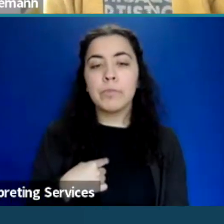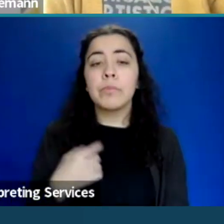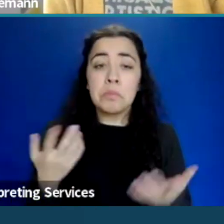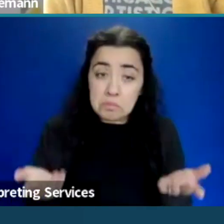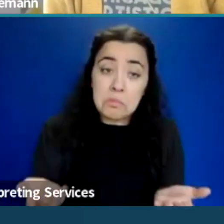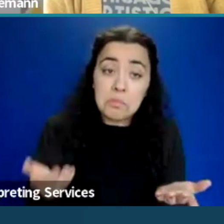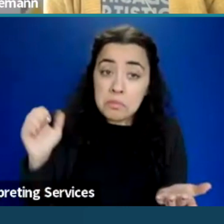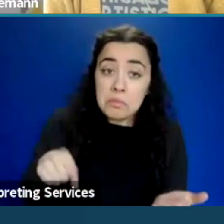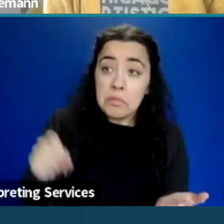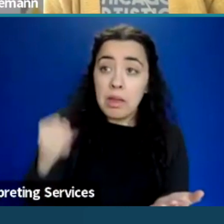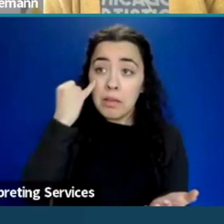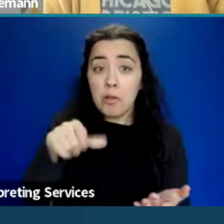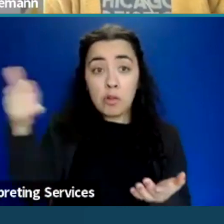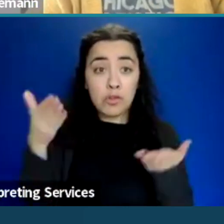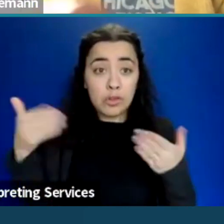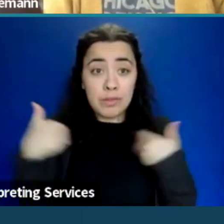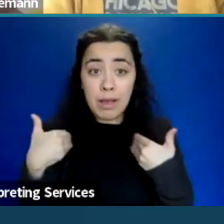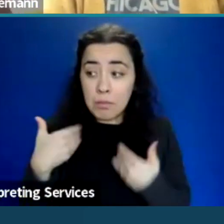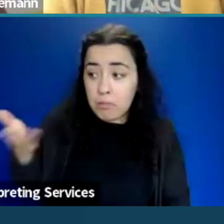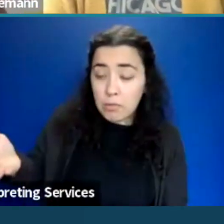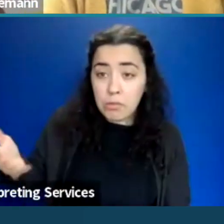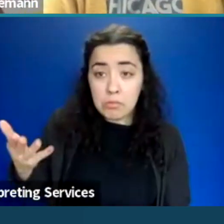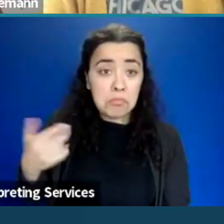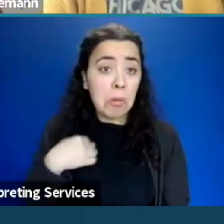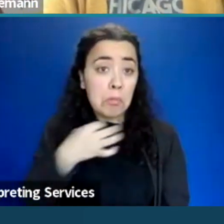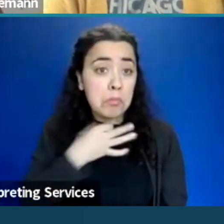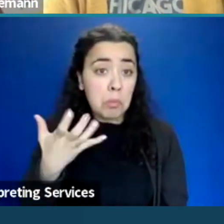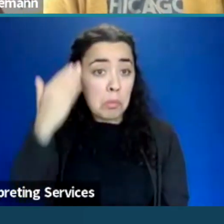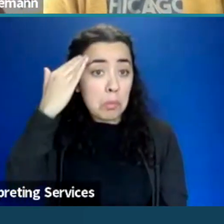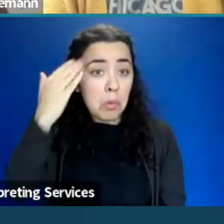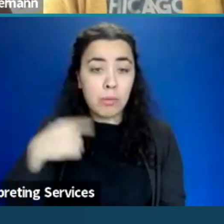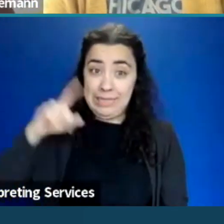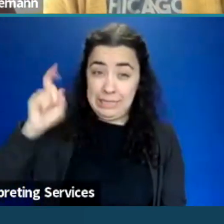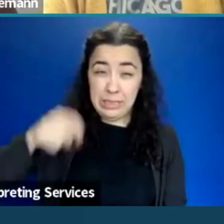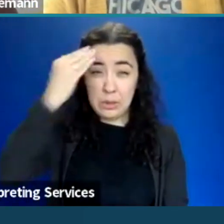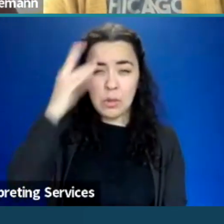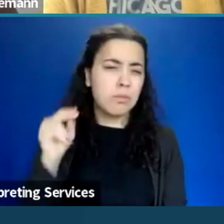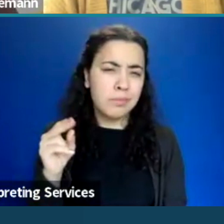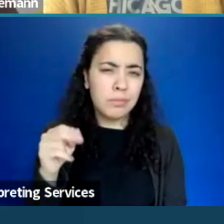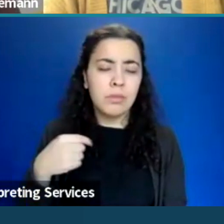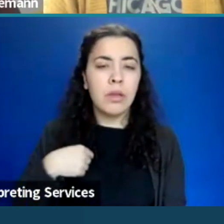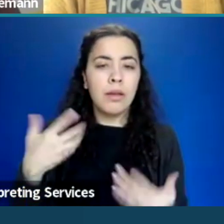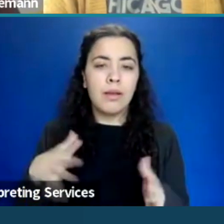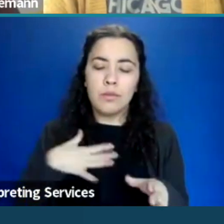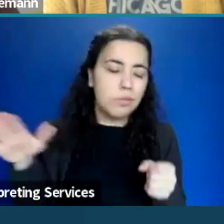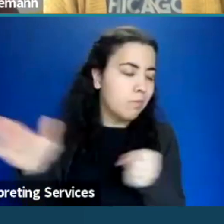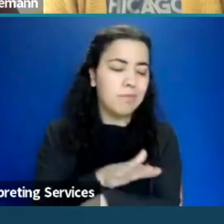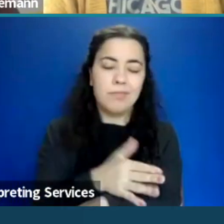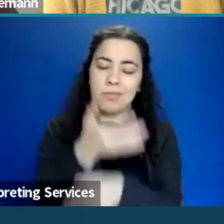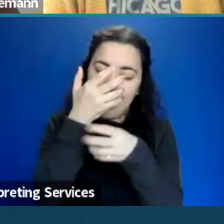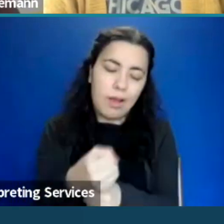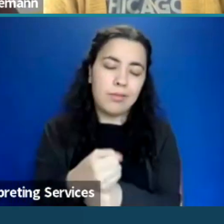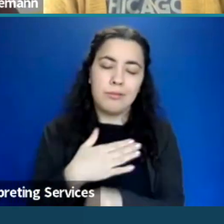I would like to know. I don't need to know because I have total confidence in